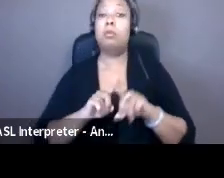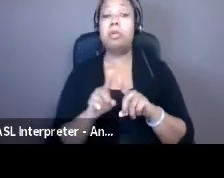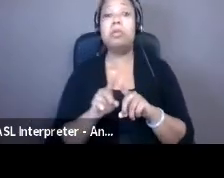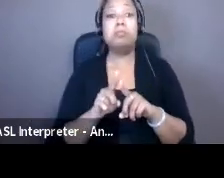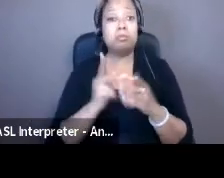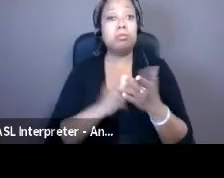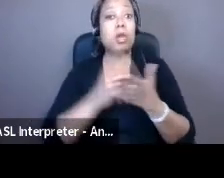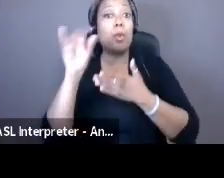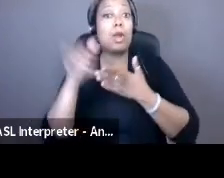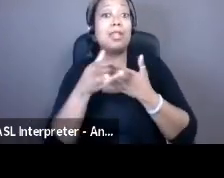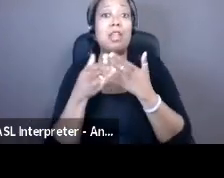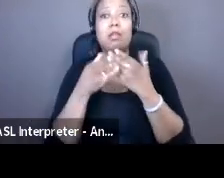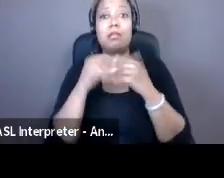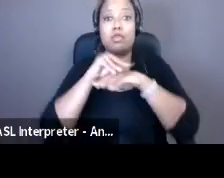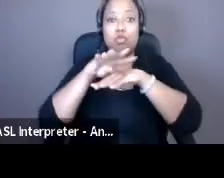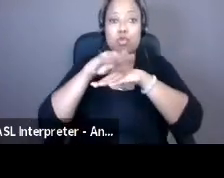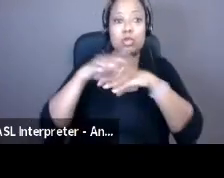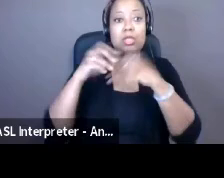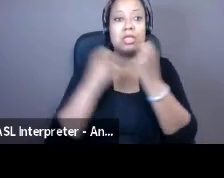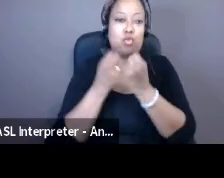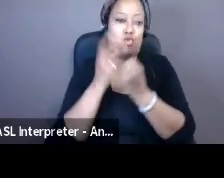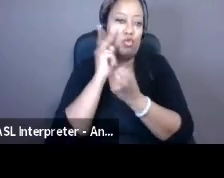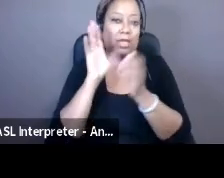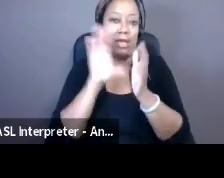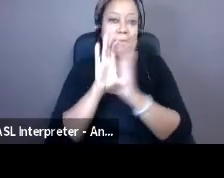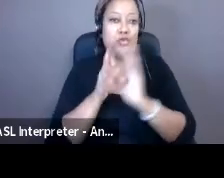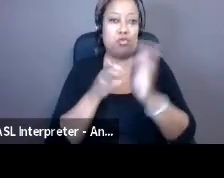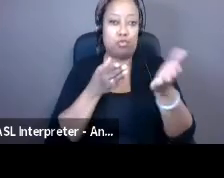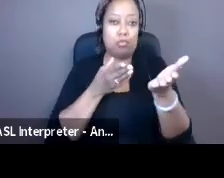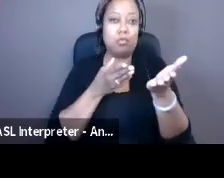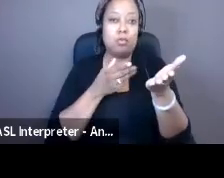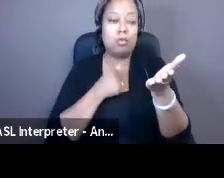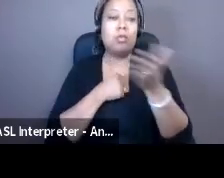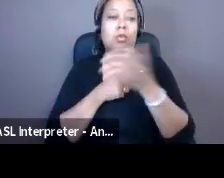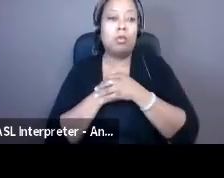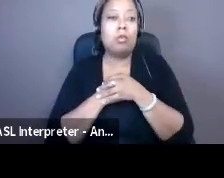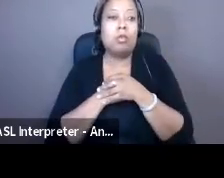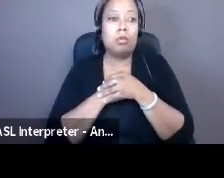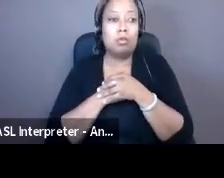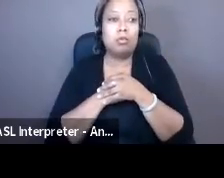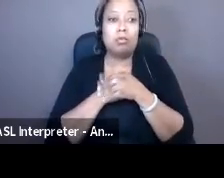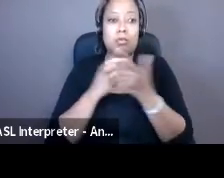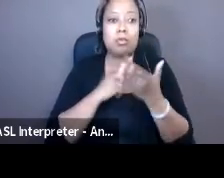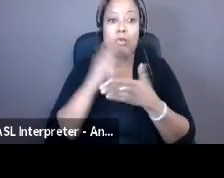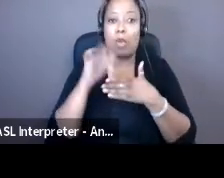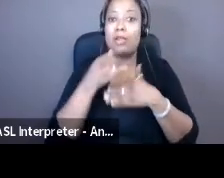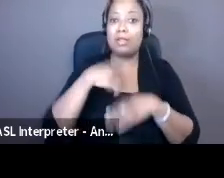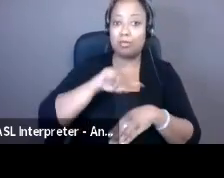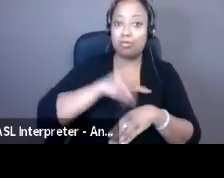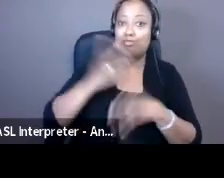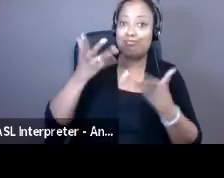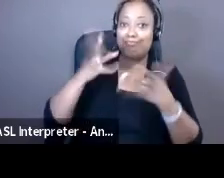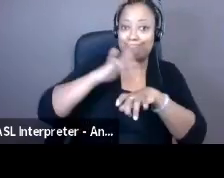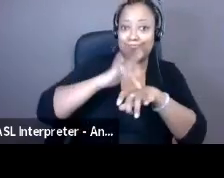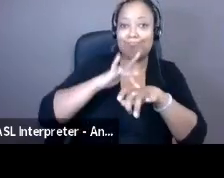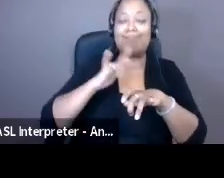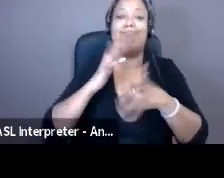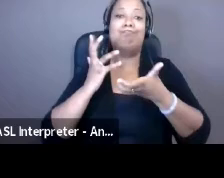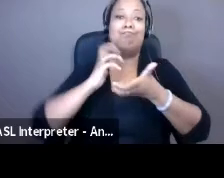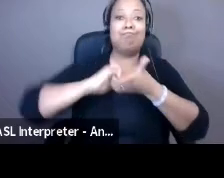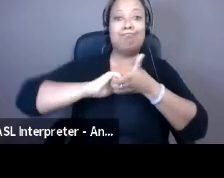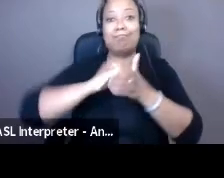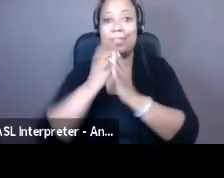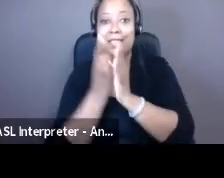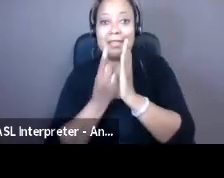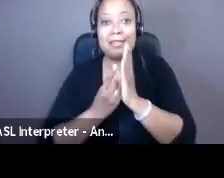consulting and support. You can see some photographs here on this slide of projects that we have worked on in association with the design team